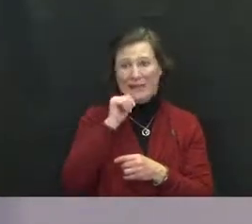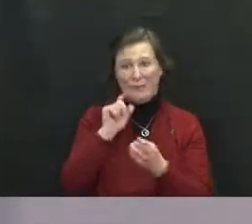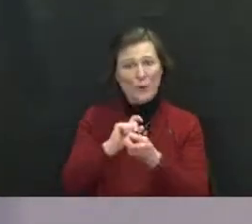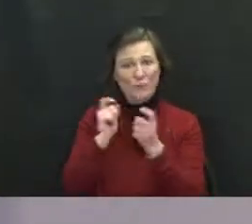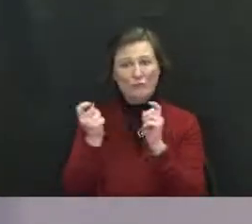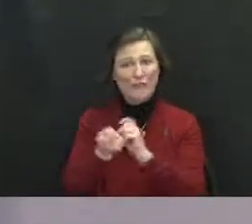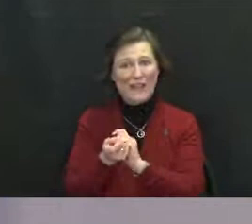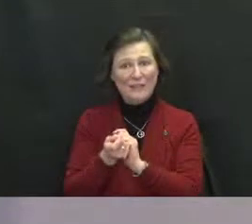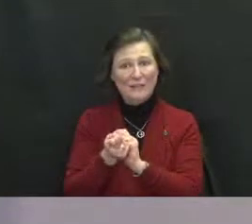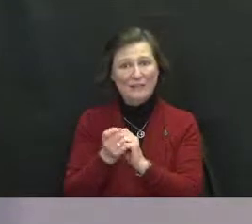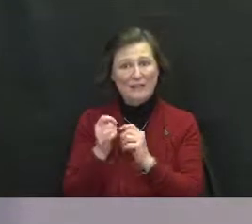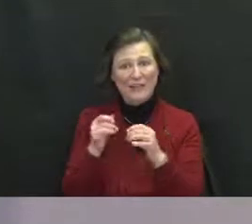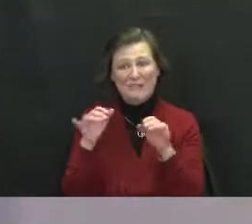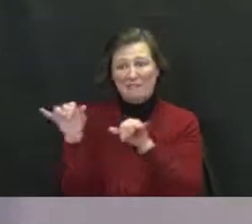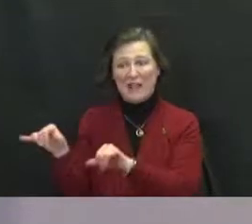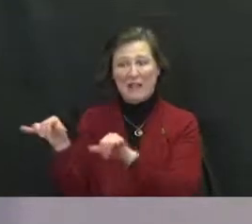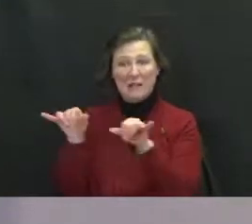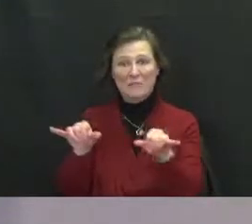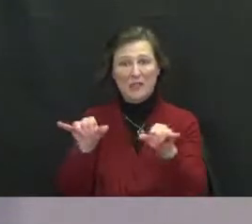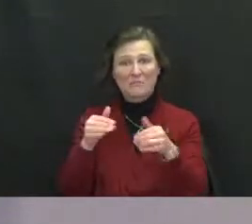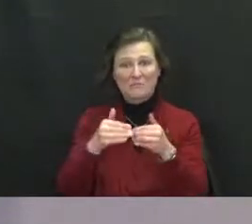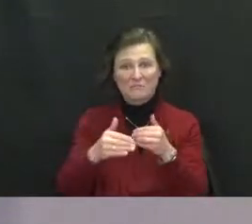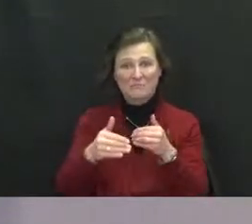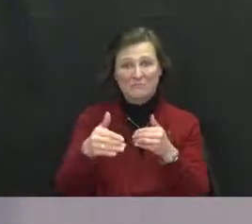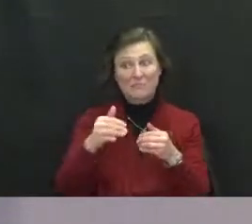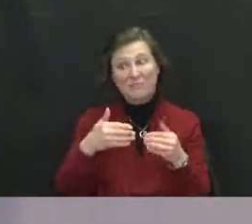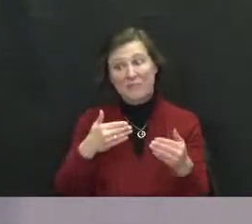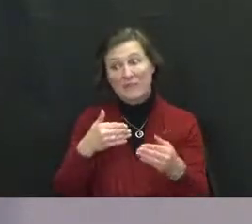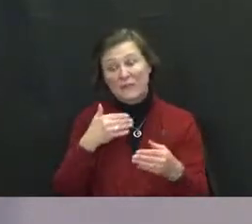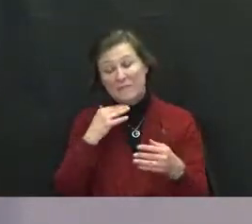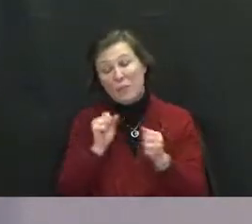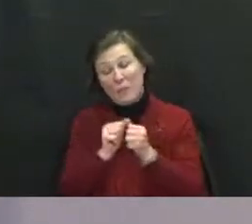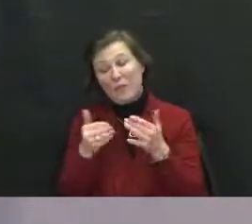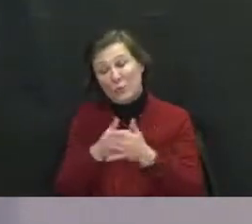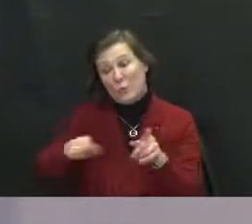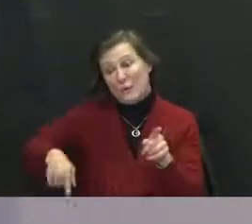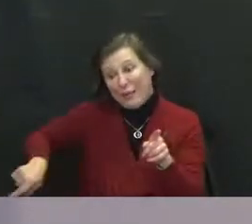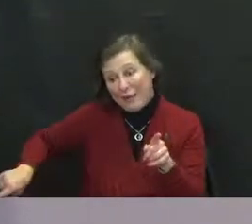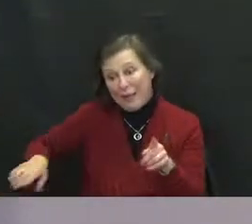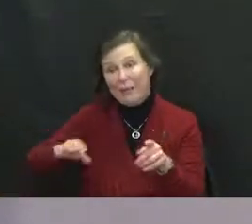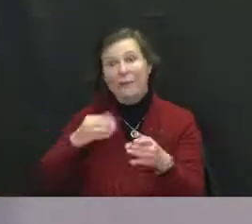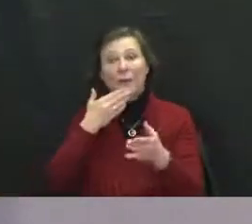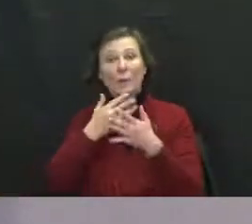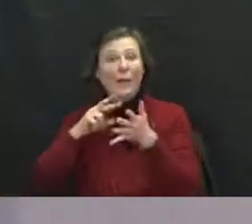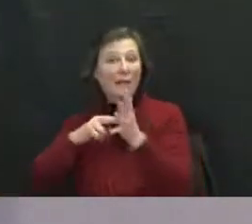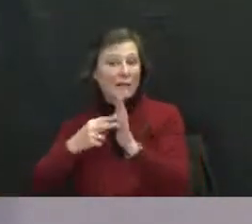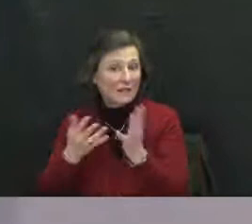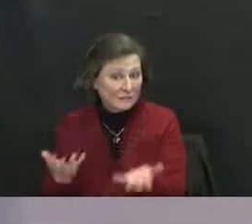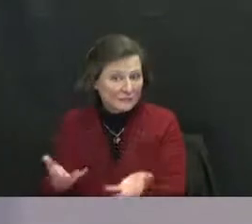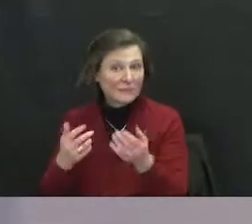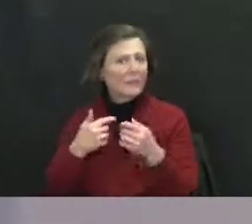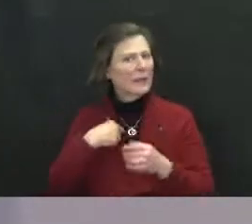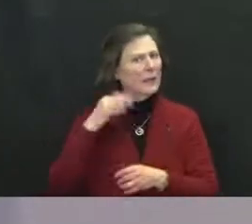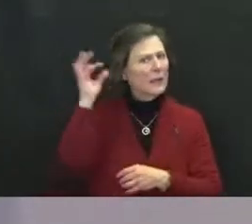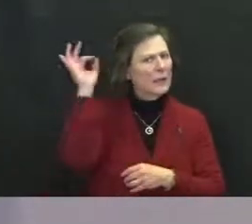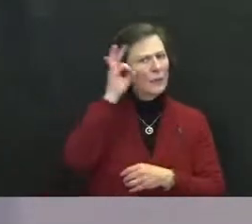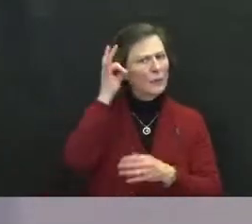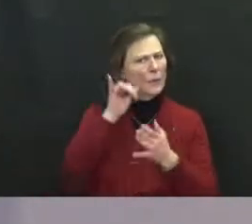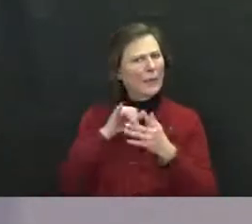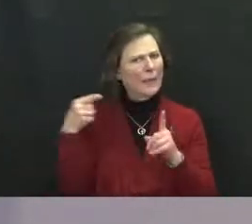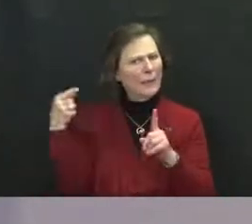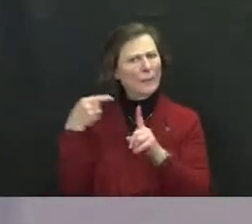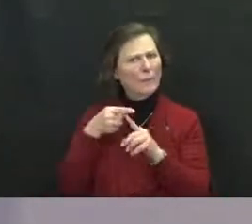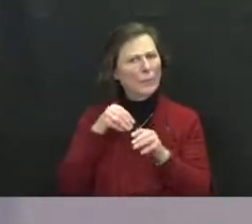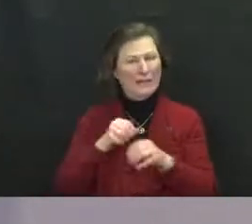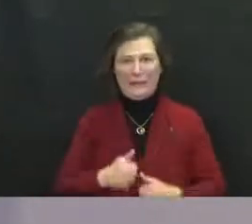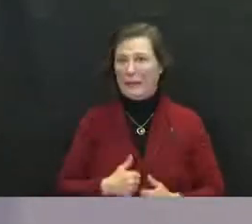started off, even if well-intentioned and with a new tail. I don't know if that's the point in